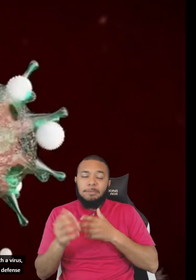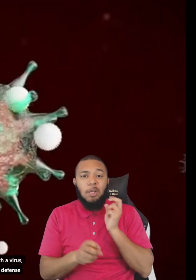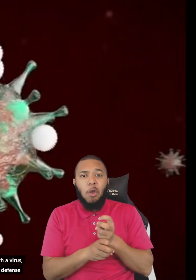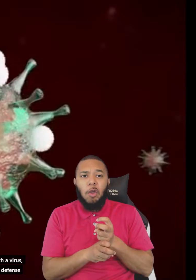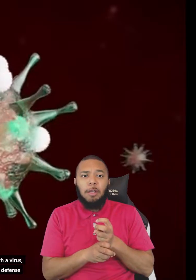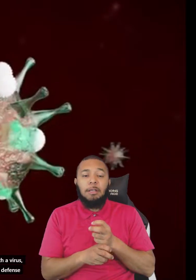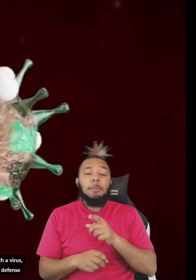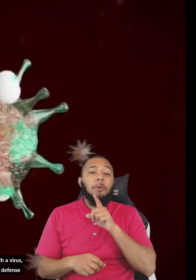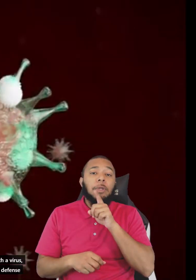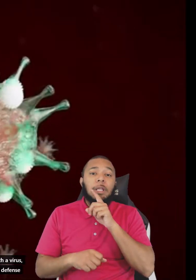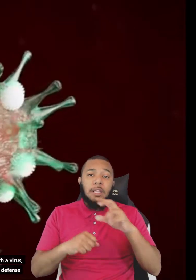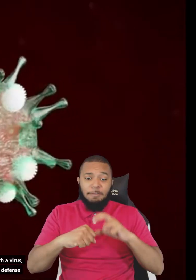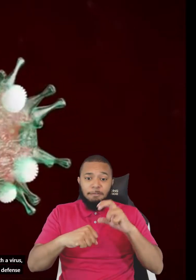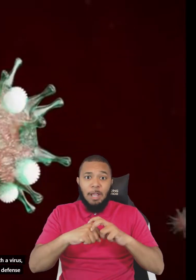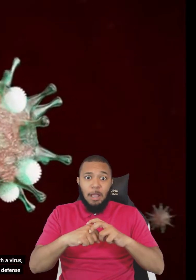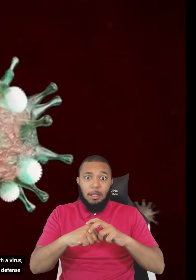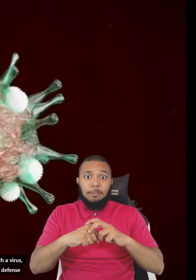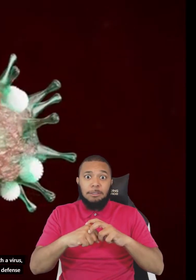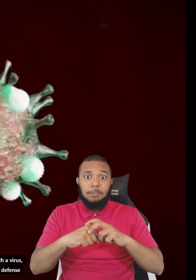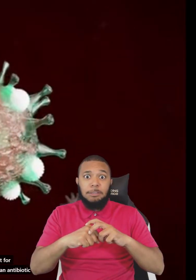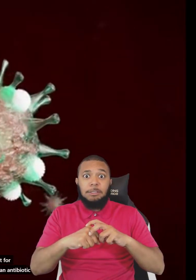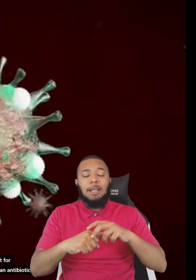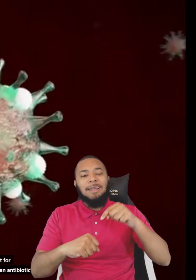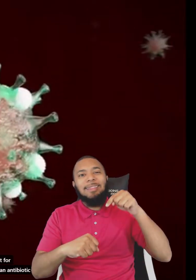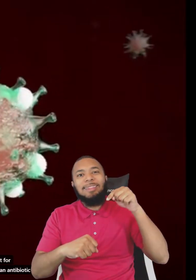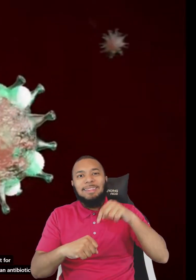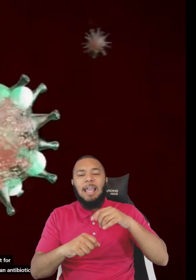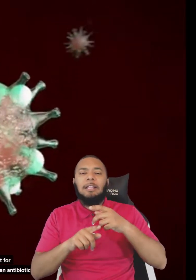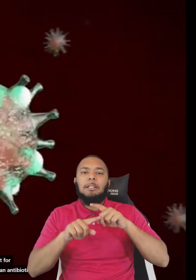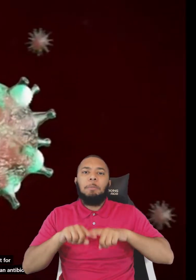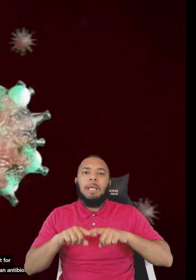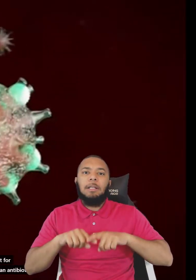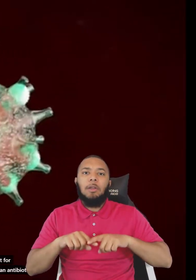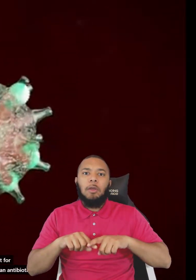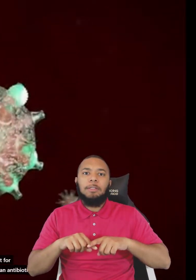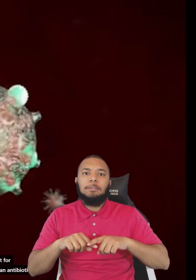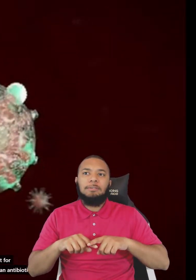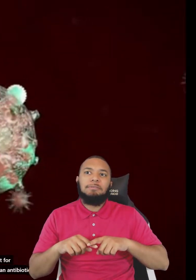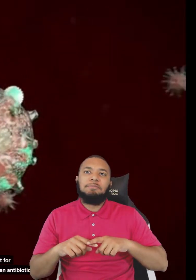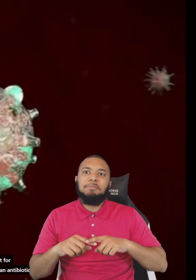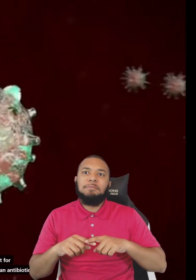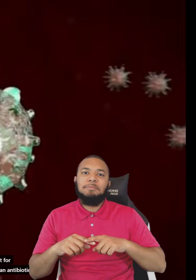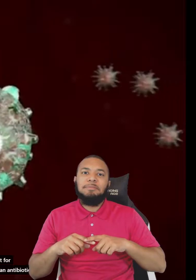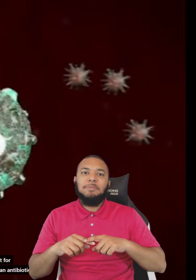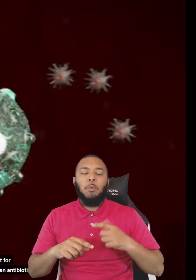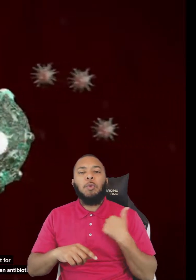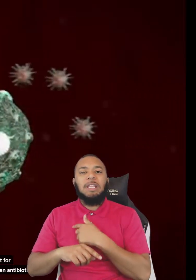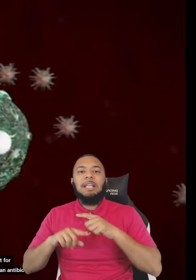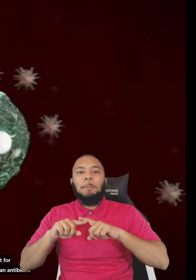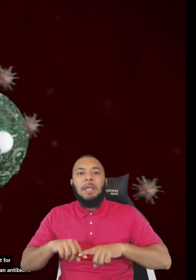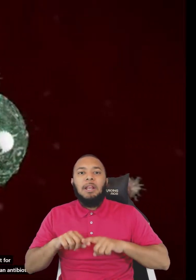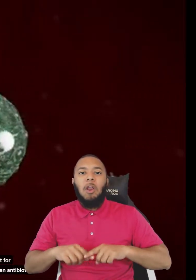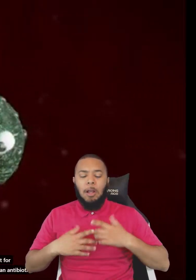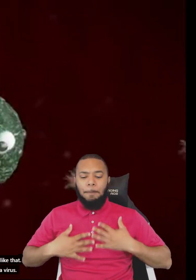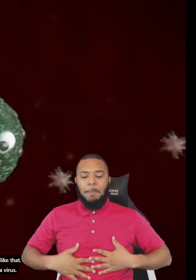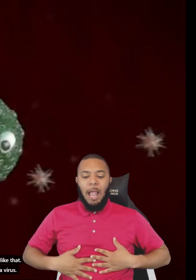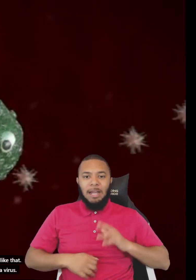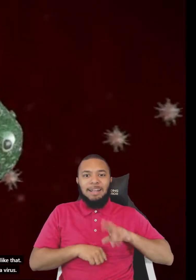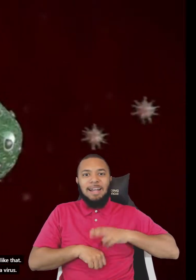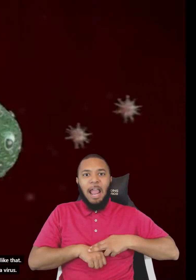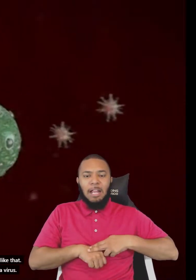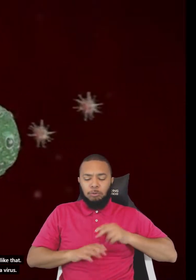a virus, we're relying on the body's defense system to take care of it for us because we can't introduce an antibiotic